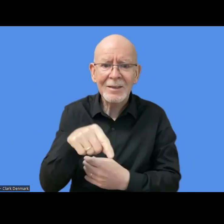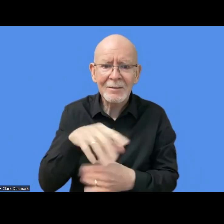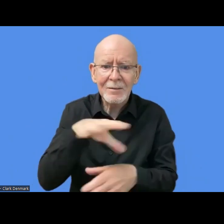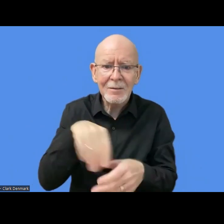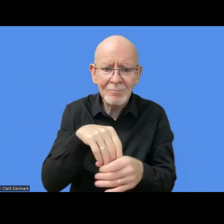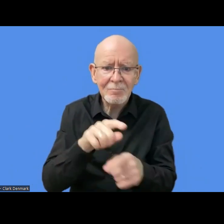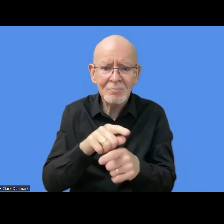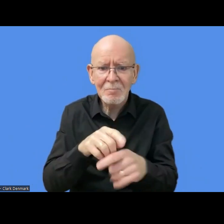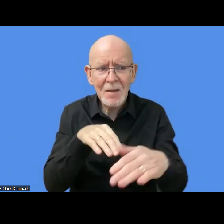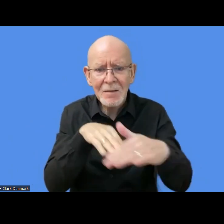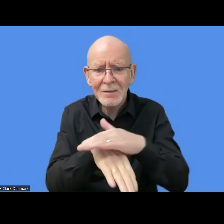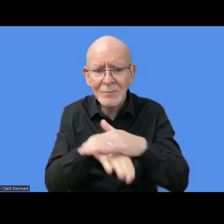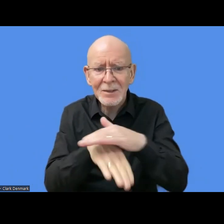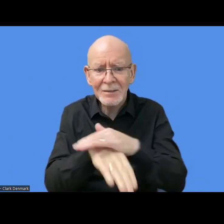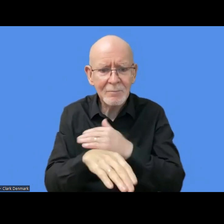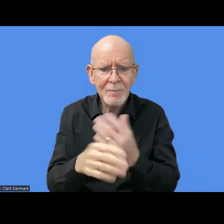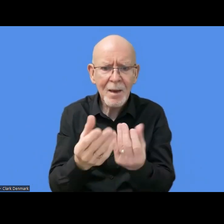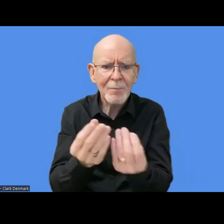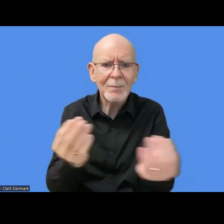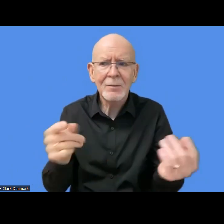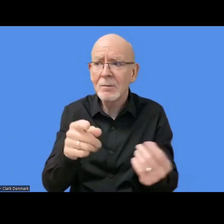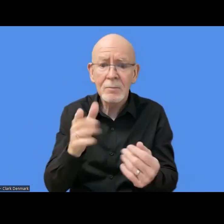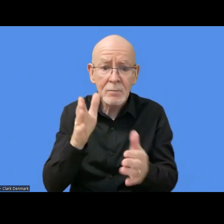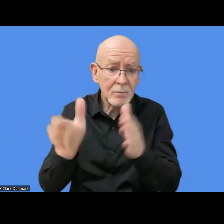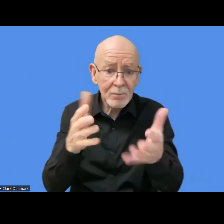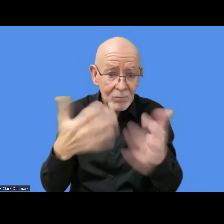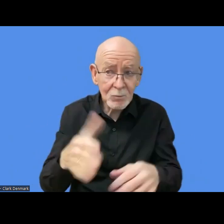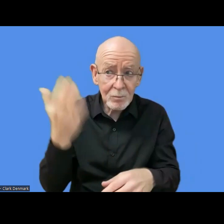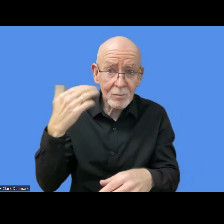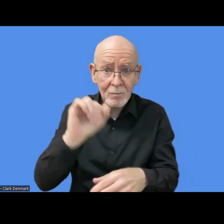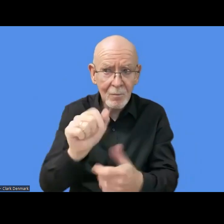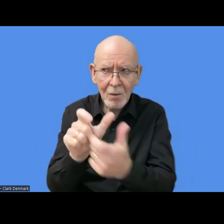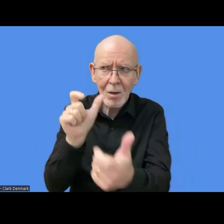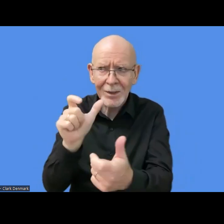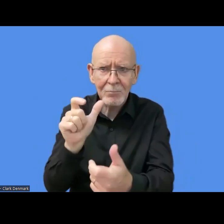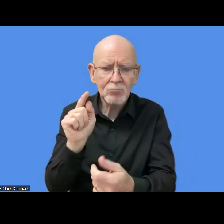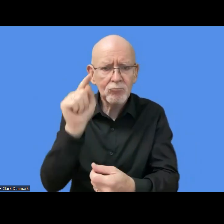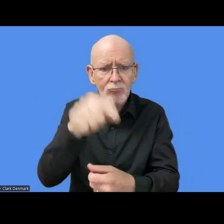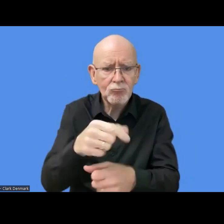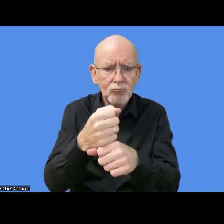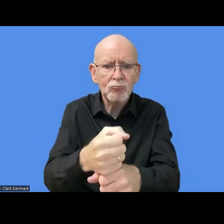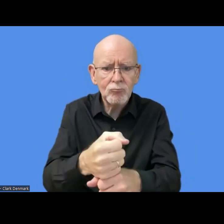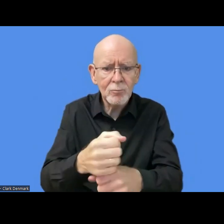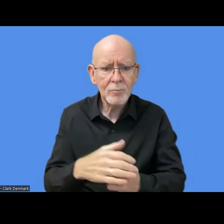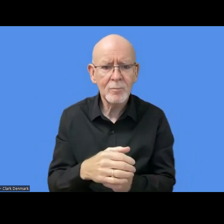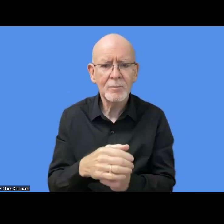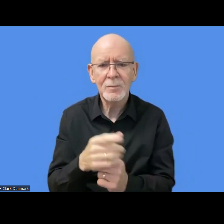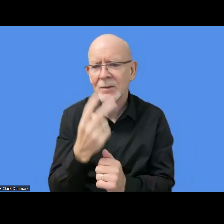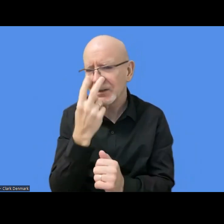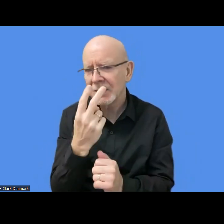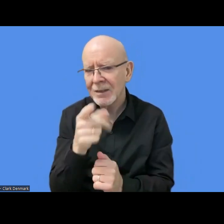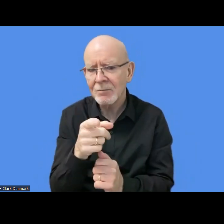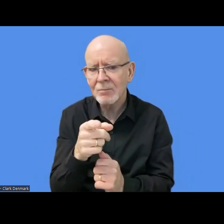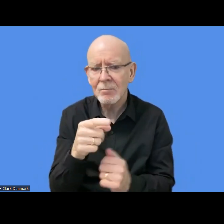the participants to reply to these 4 questions, and then we'll share the results of the poll just to give us